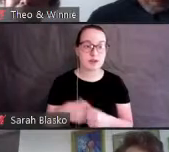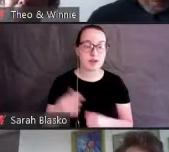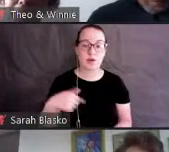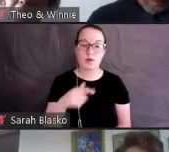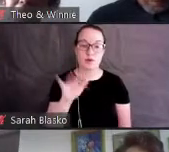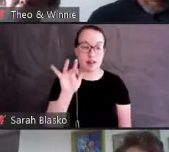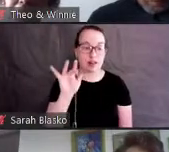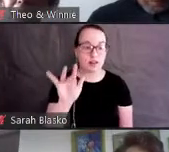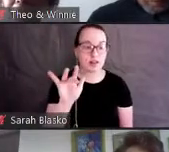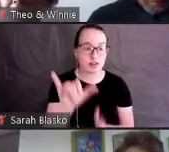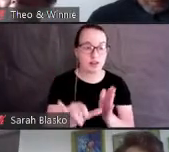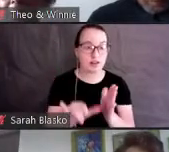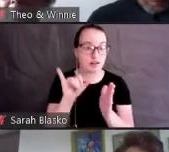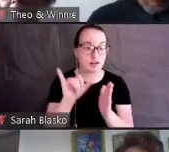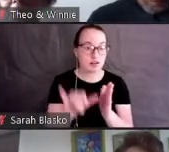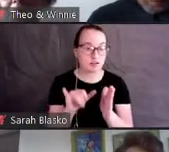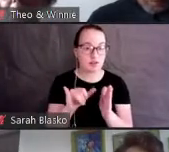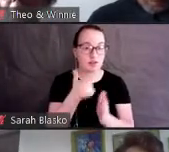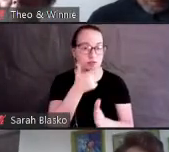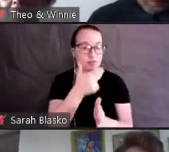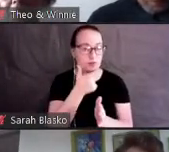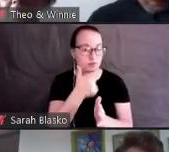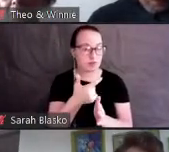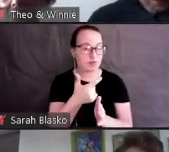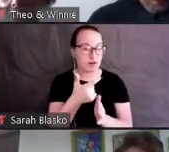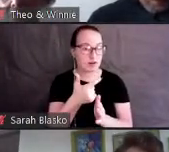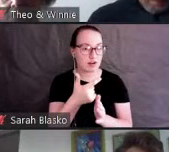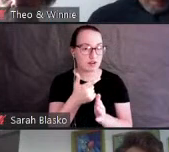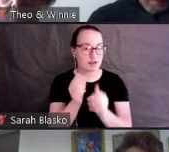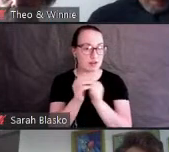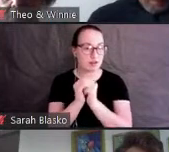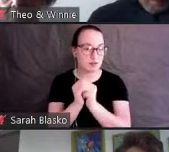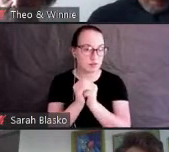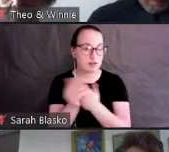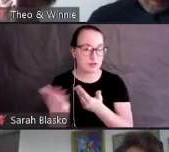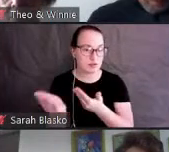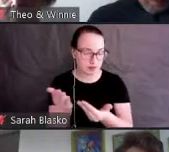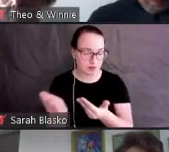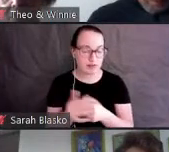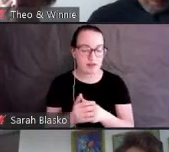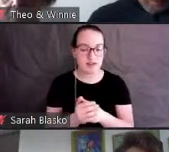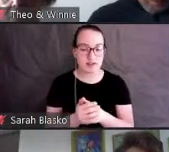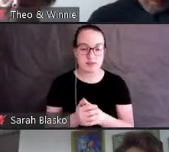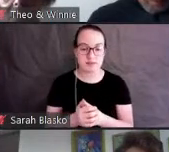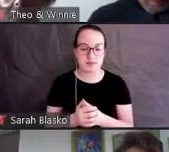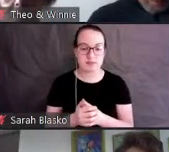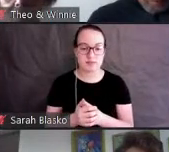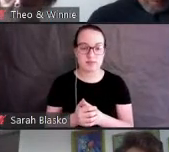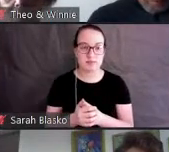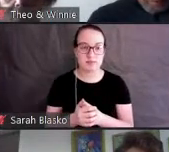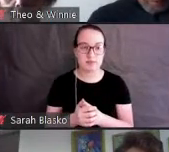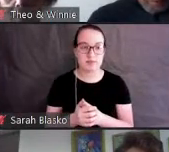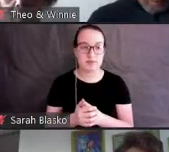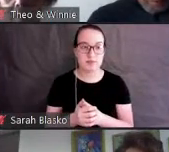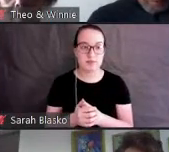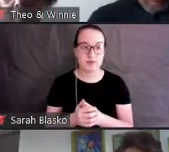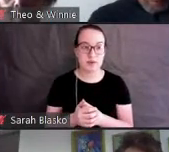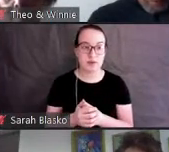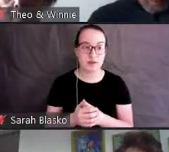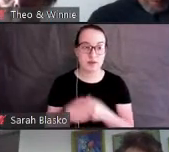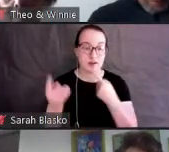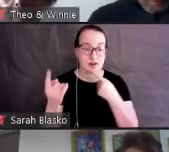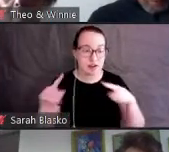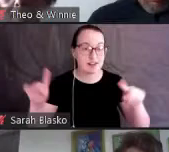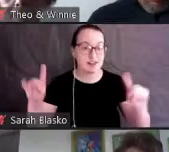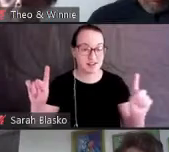but to watch a worship service, we tell that those rulers and those powers, you